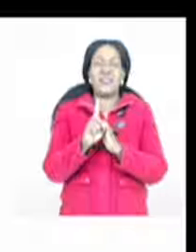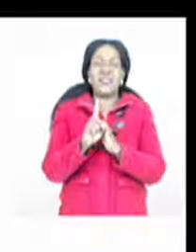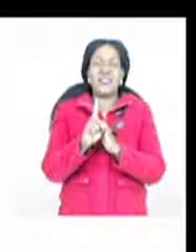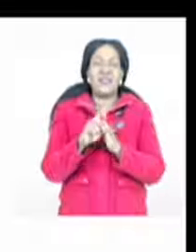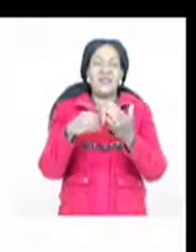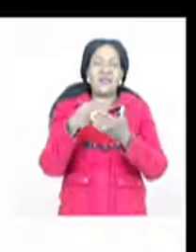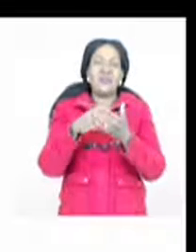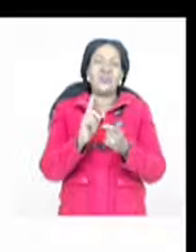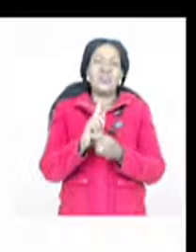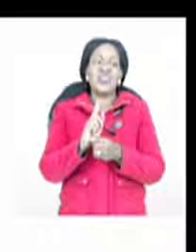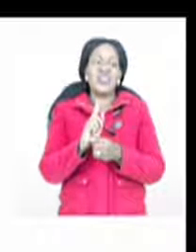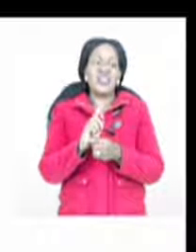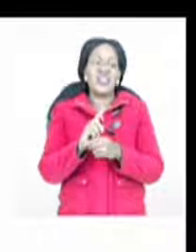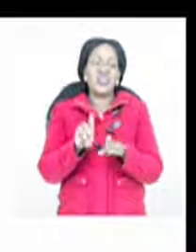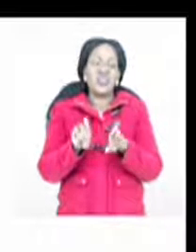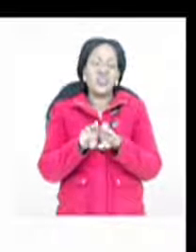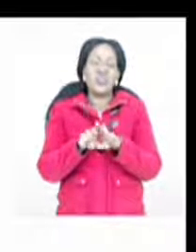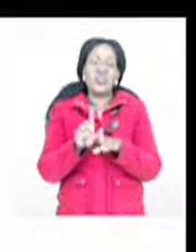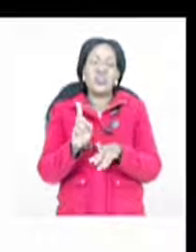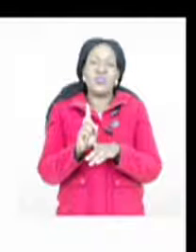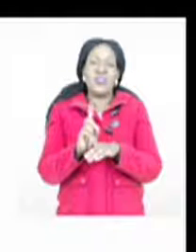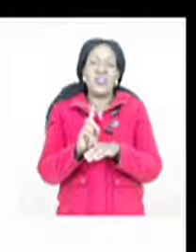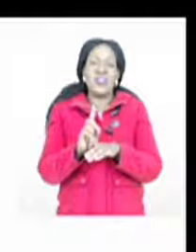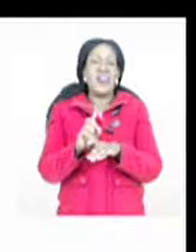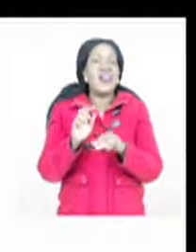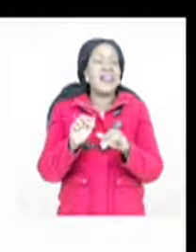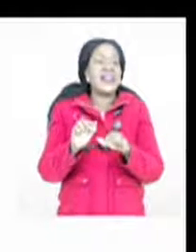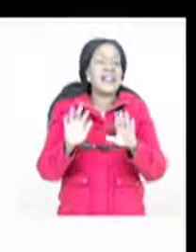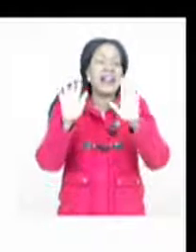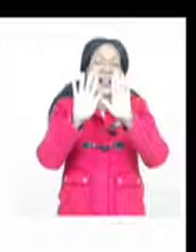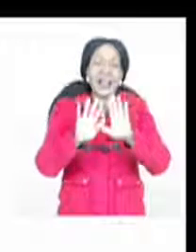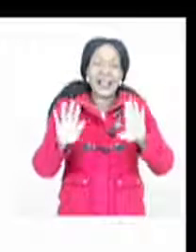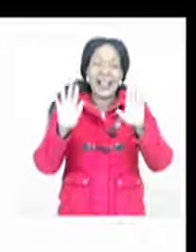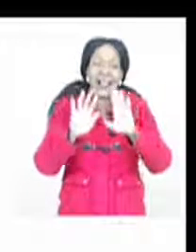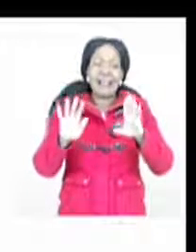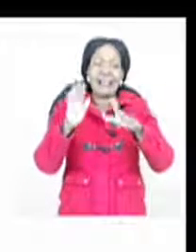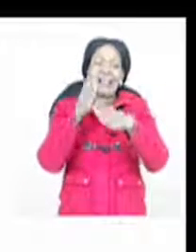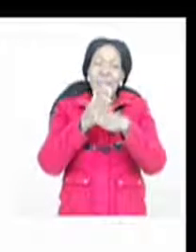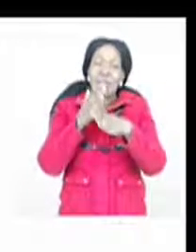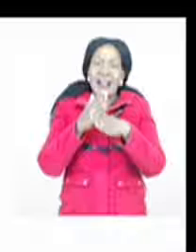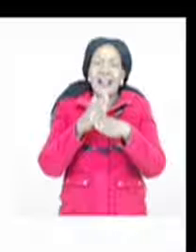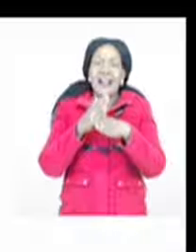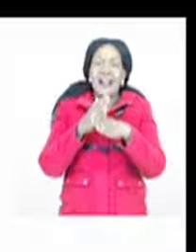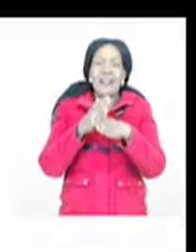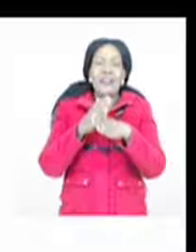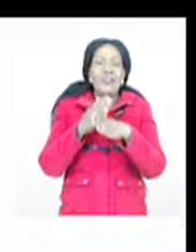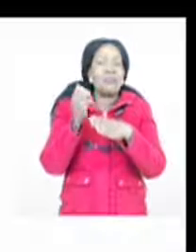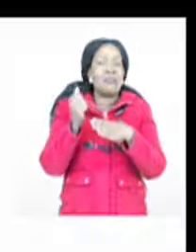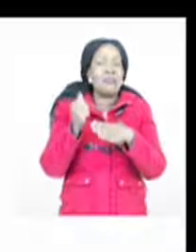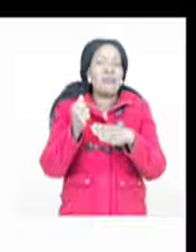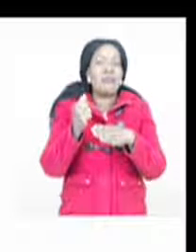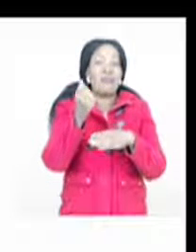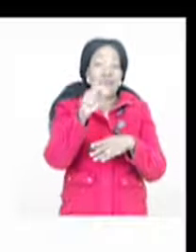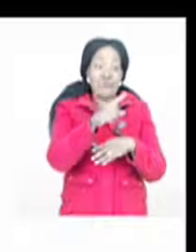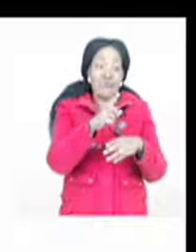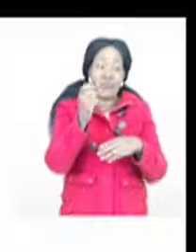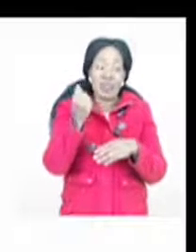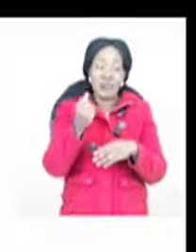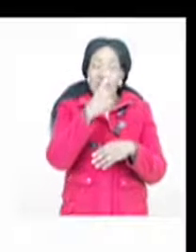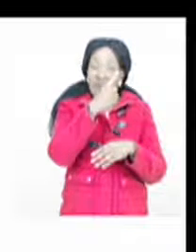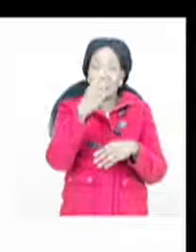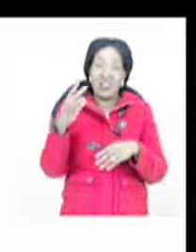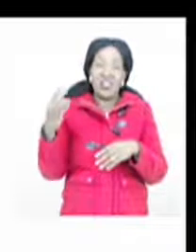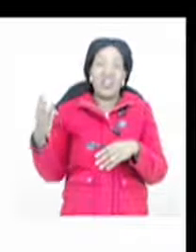8. Well, it's a coloring exercise. You have to count and find 13